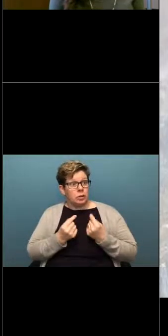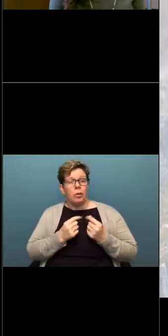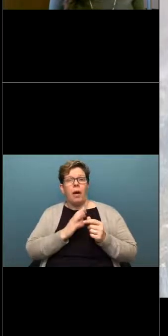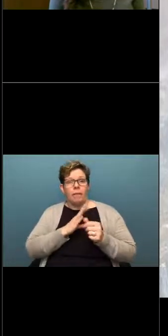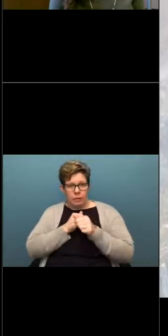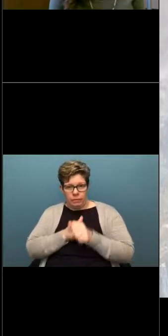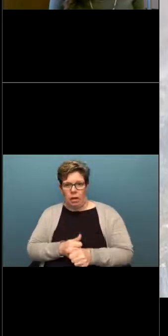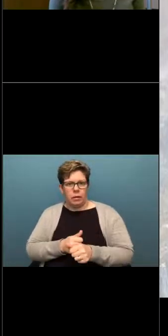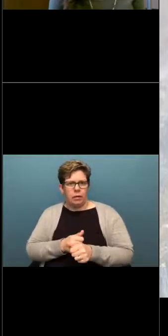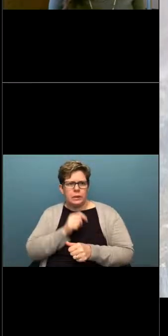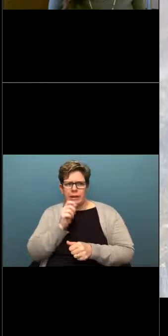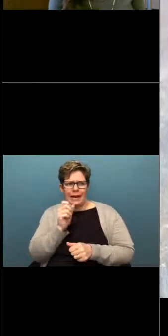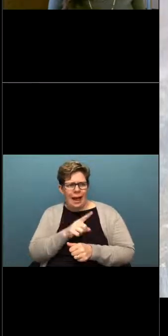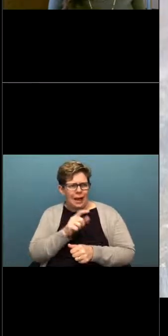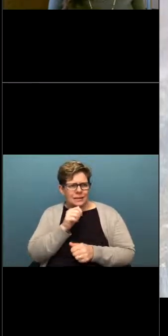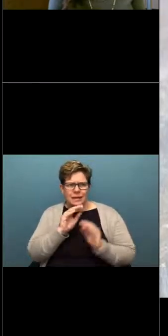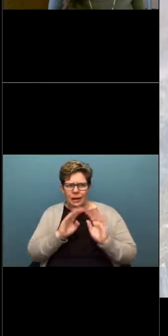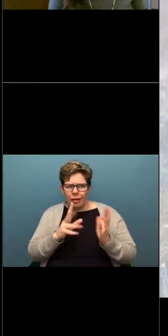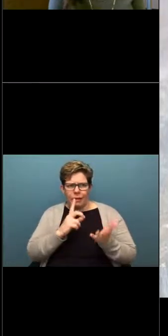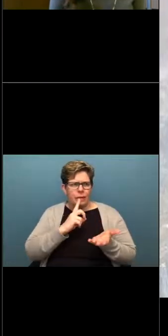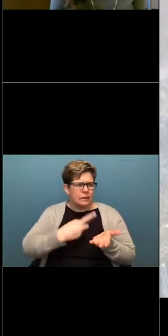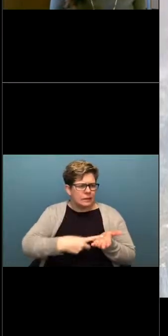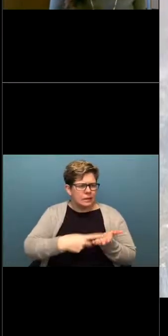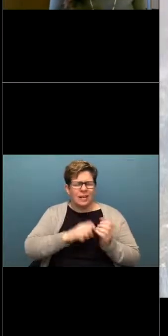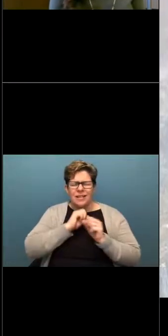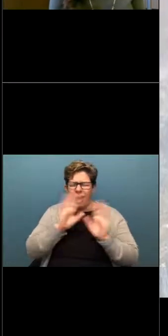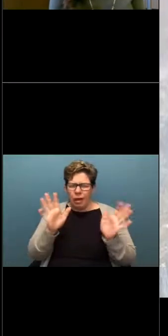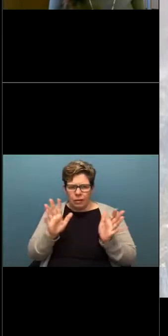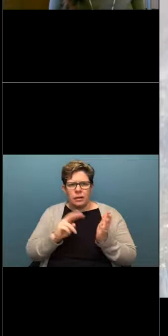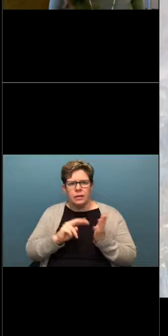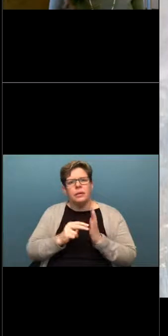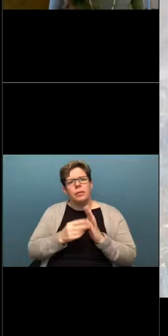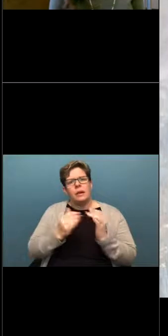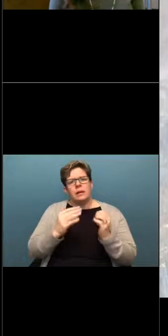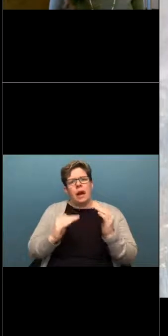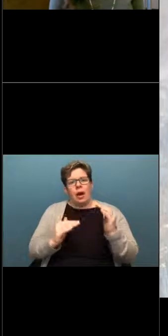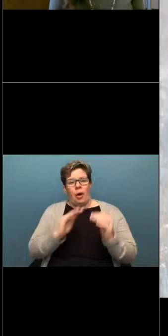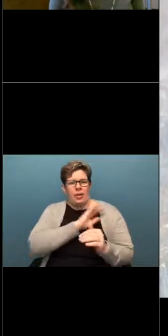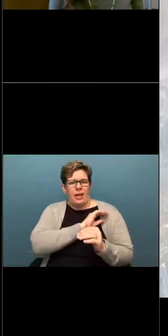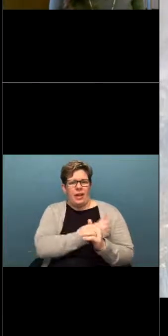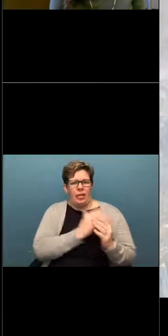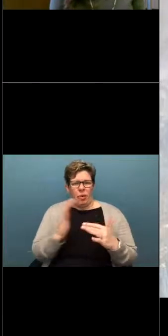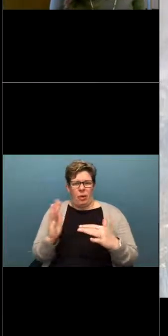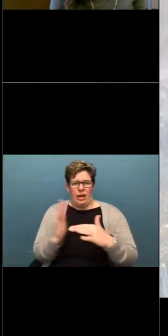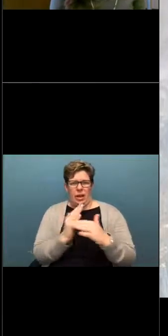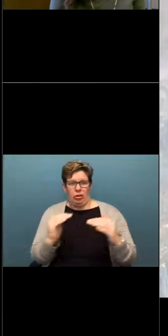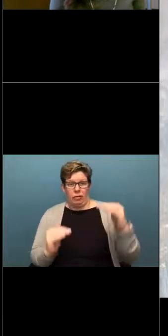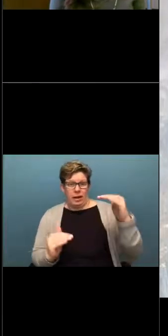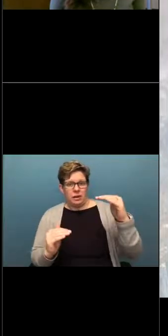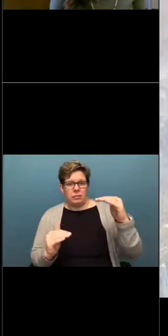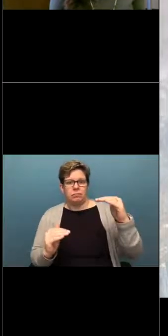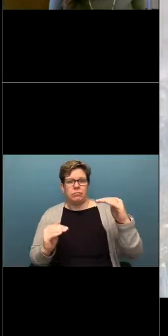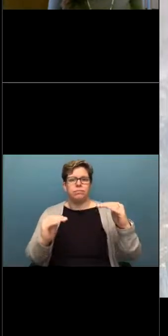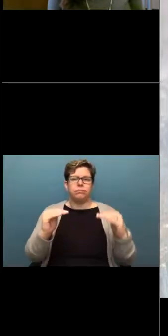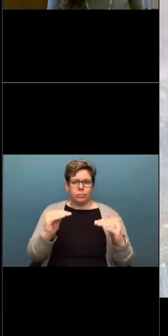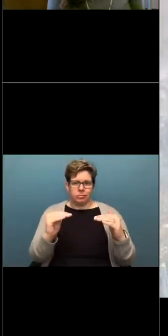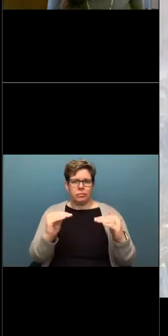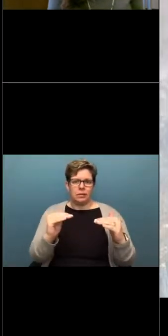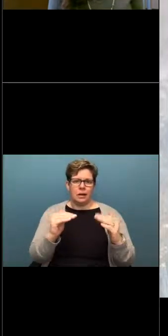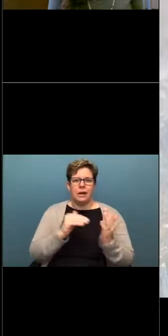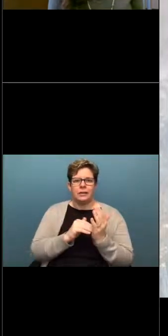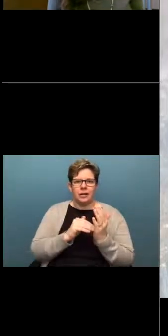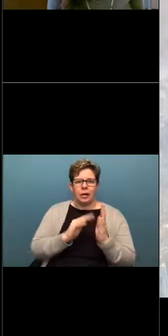kind of the way it was. So it really should be leveling of that authority gradient, and providers should be a partner in